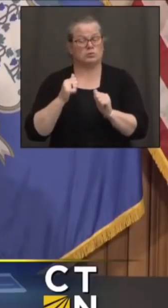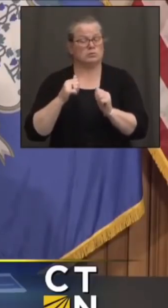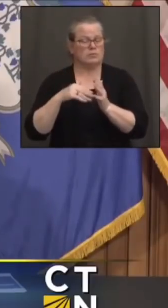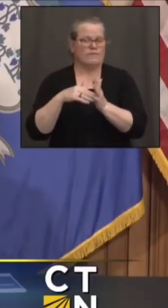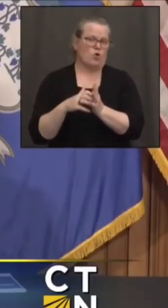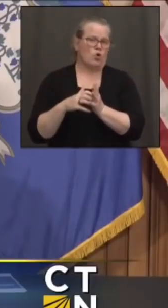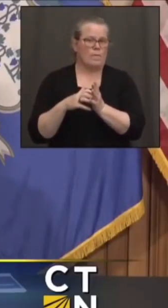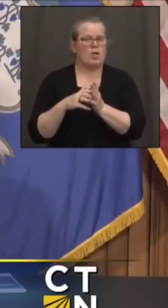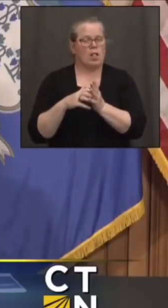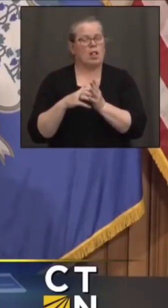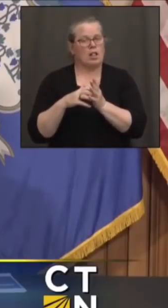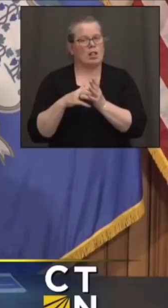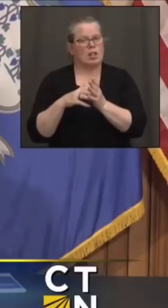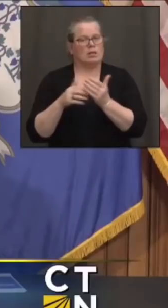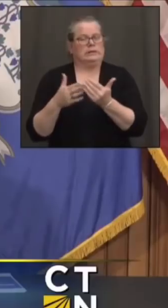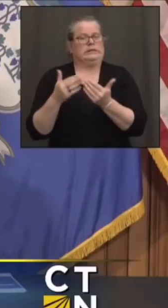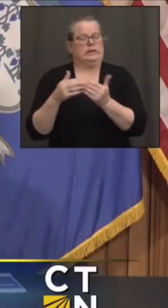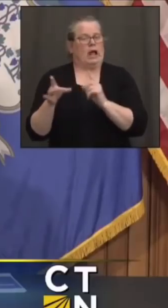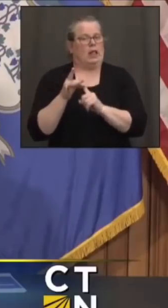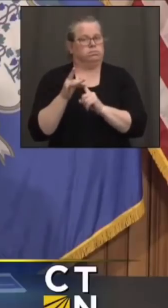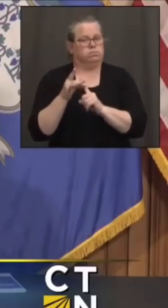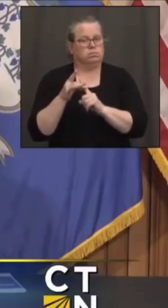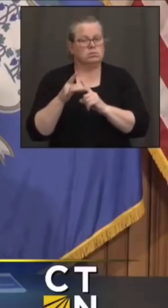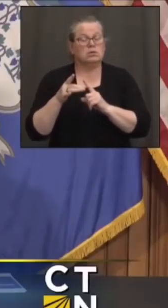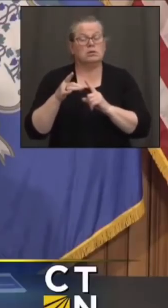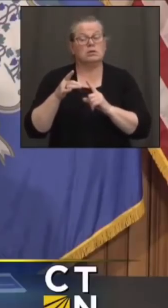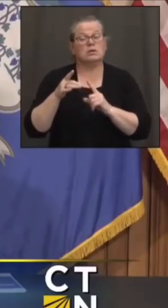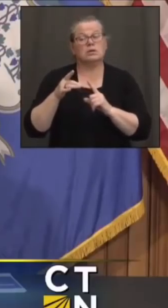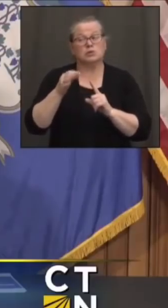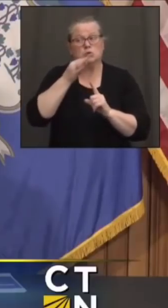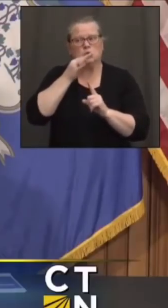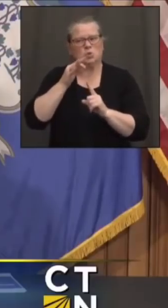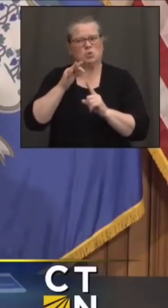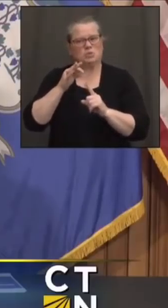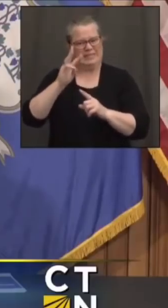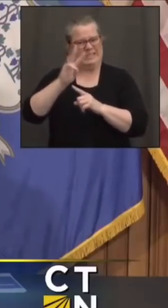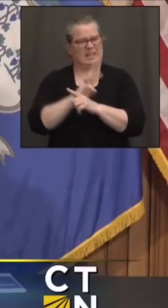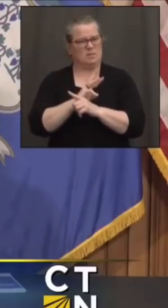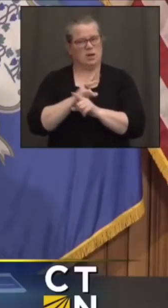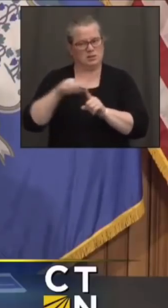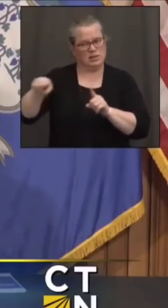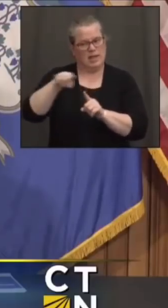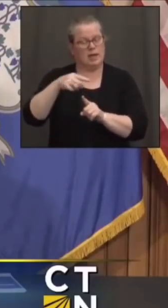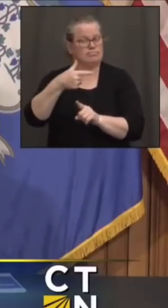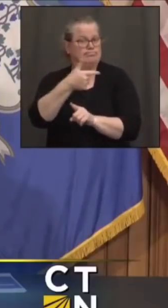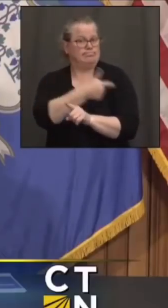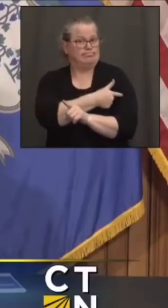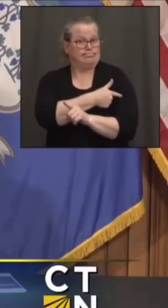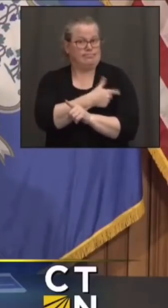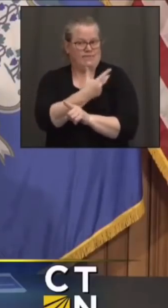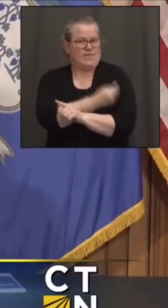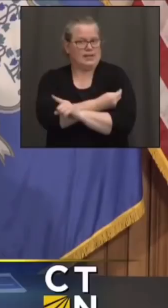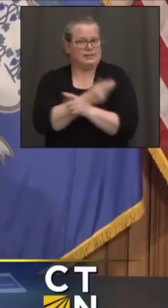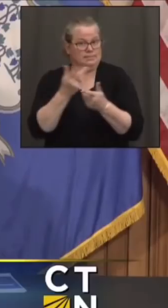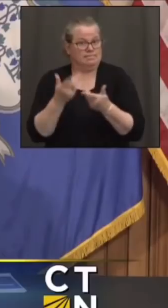on boosters for them and then eventually for the rest of us? Welcome back, Deirdre.